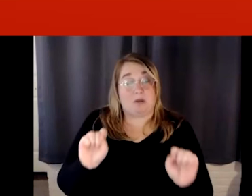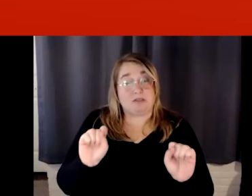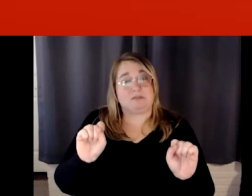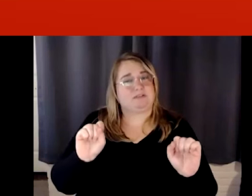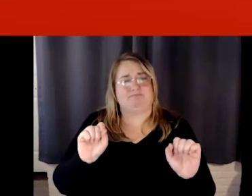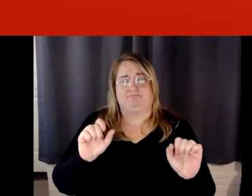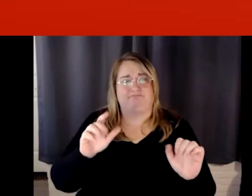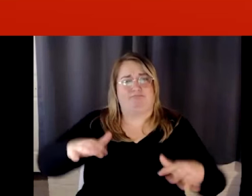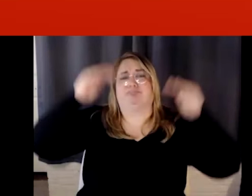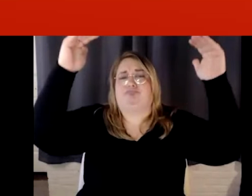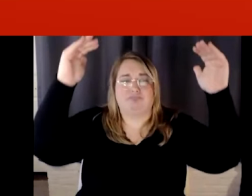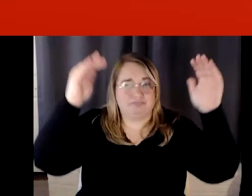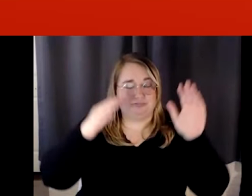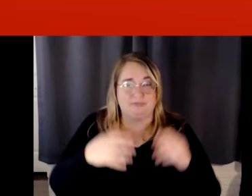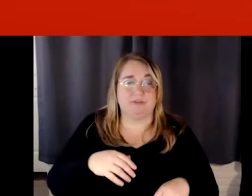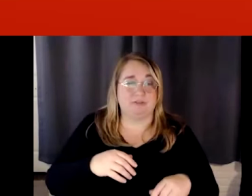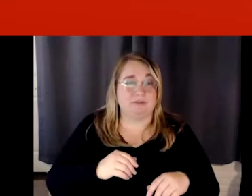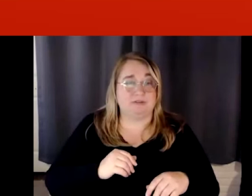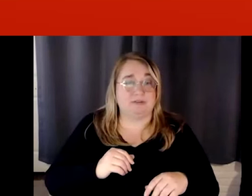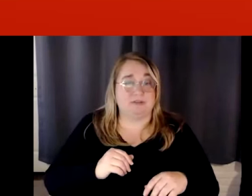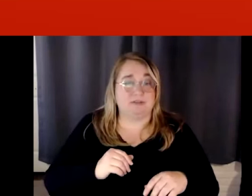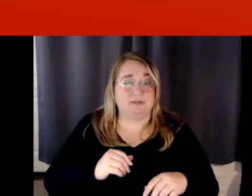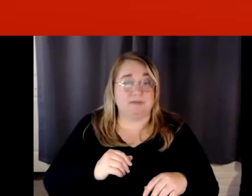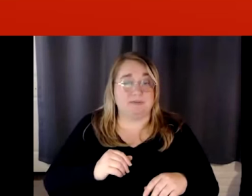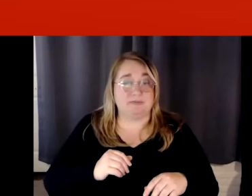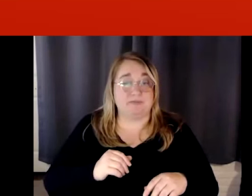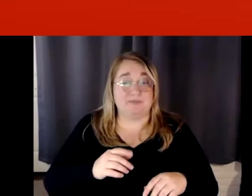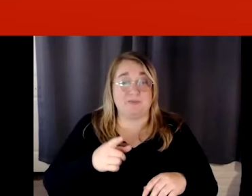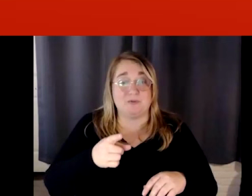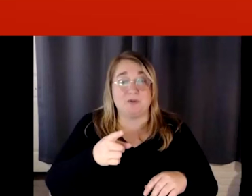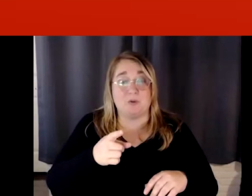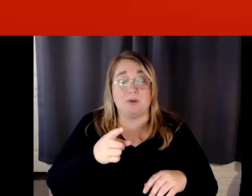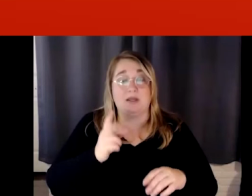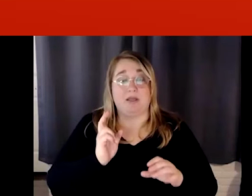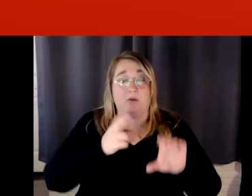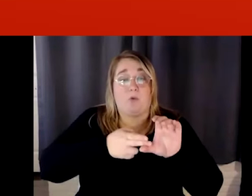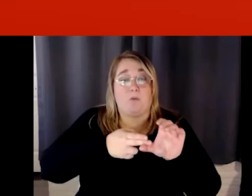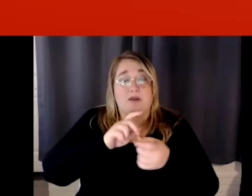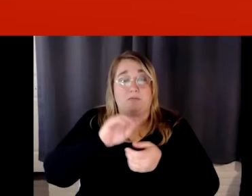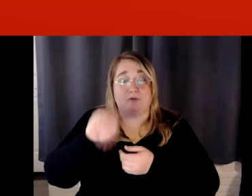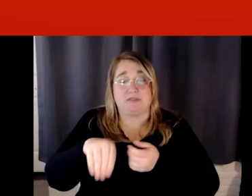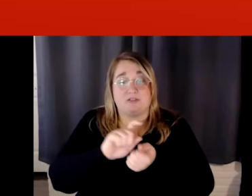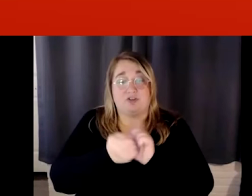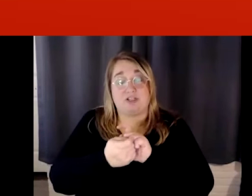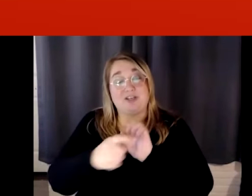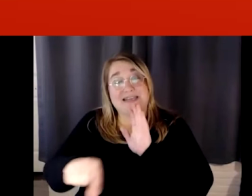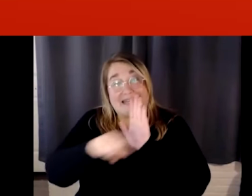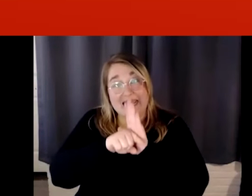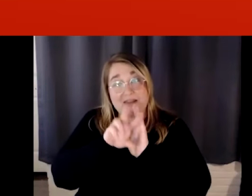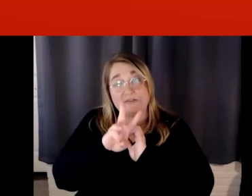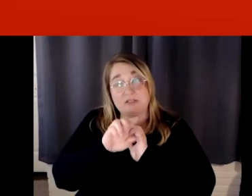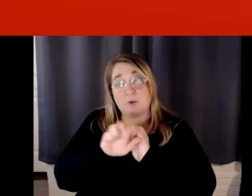6.3% to the negative is what's projected by the time we hit 2031. That's a big number.